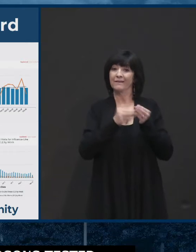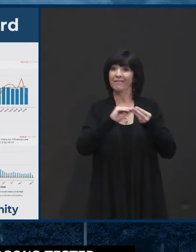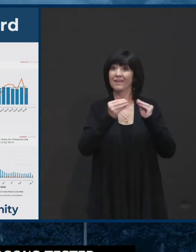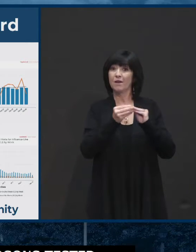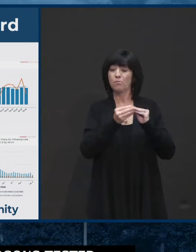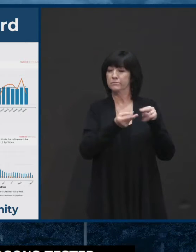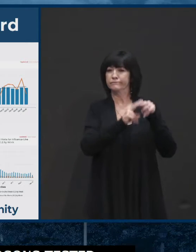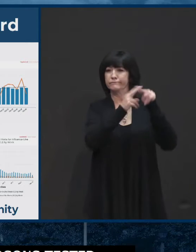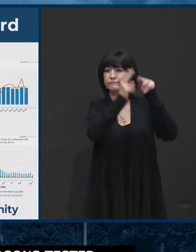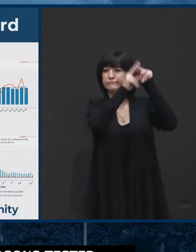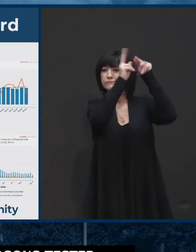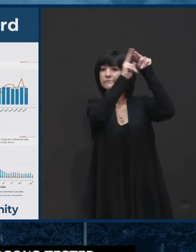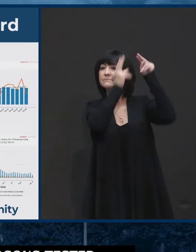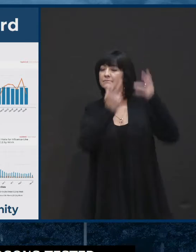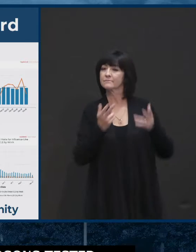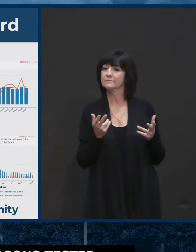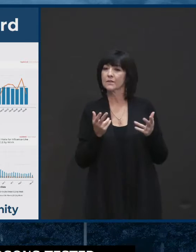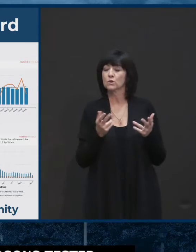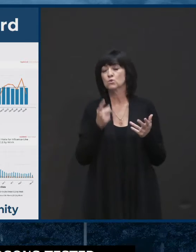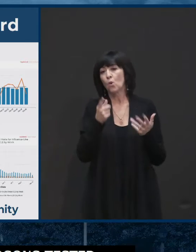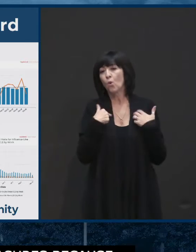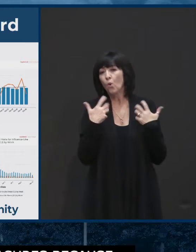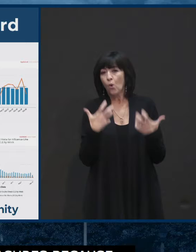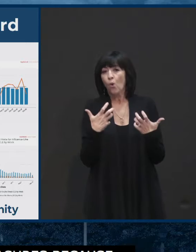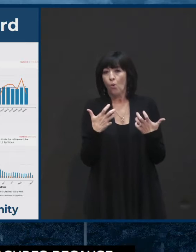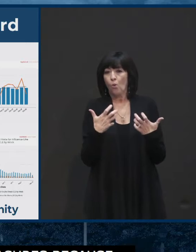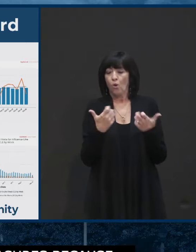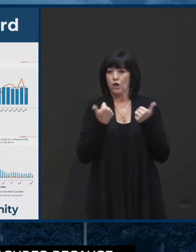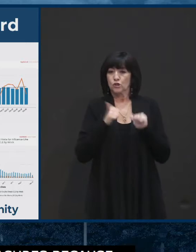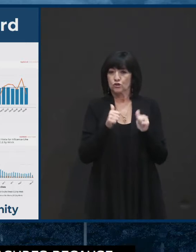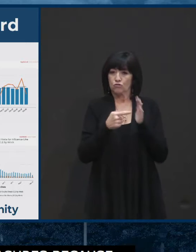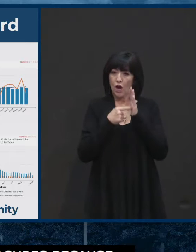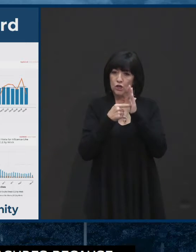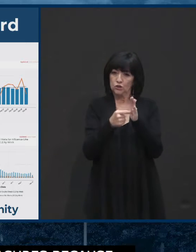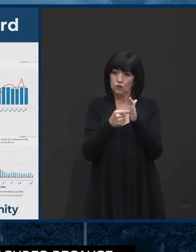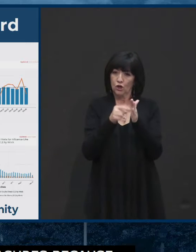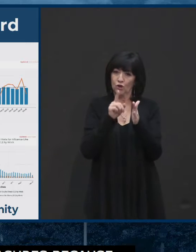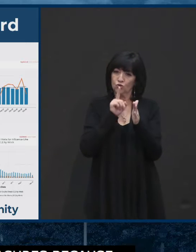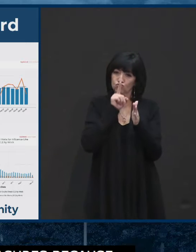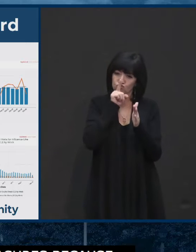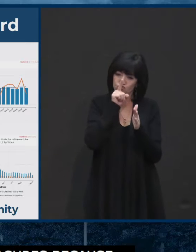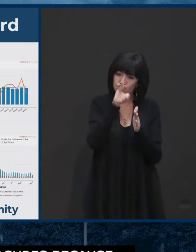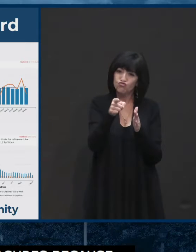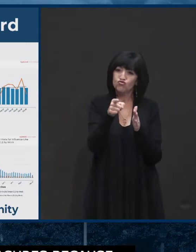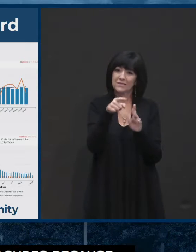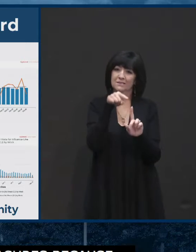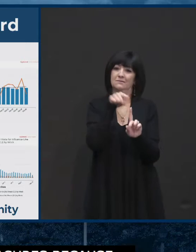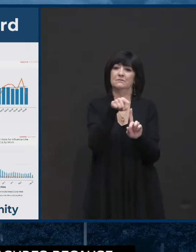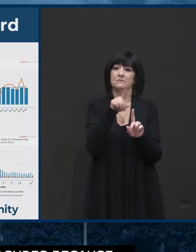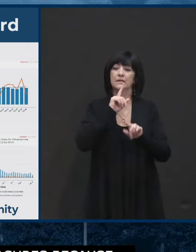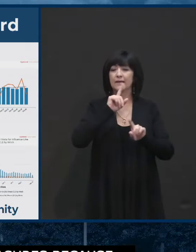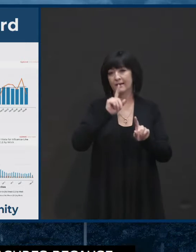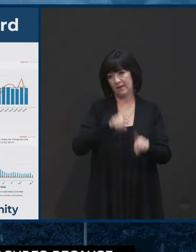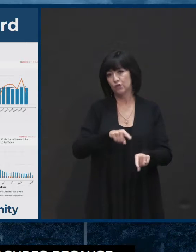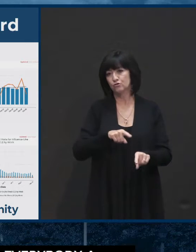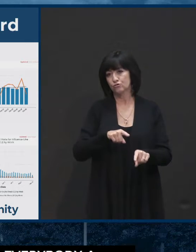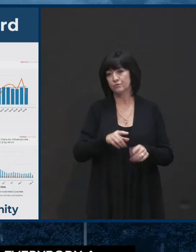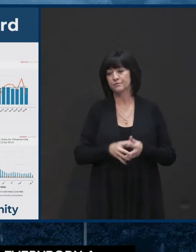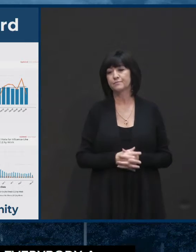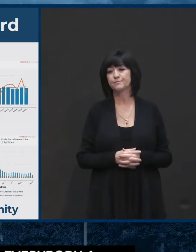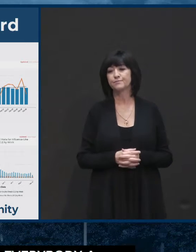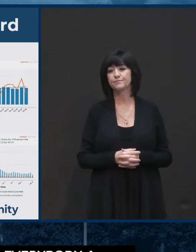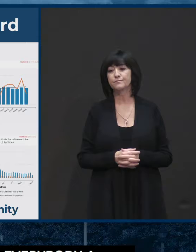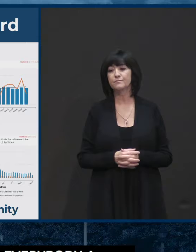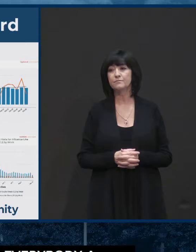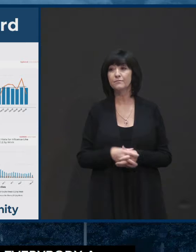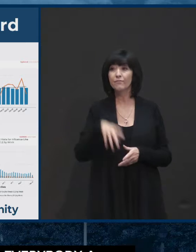everybody a very transparent view of a criteria that we look pretty closely at.